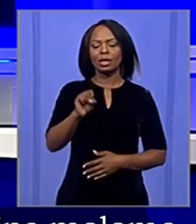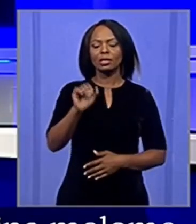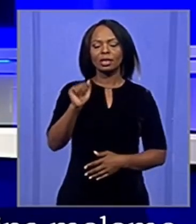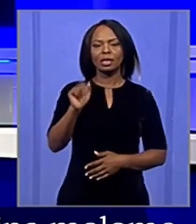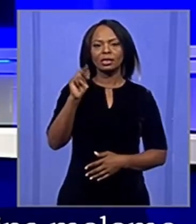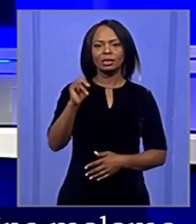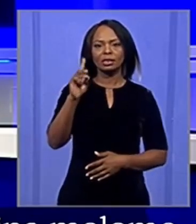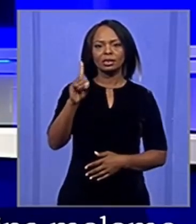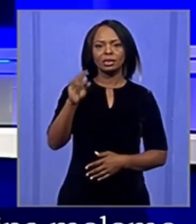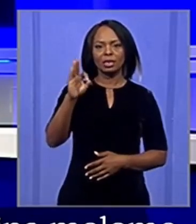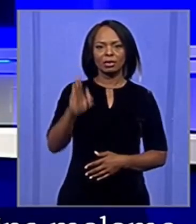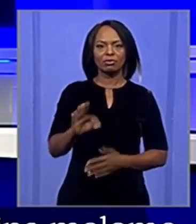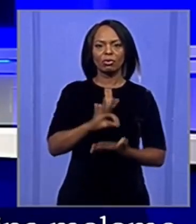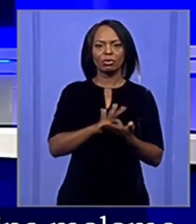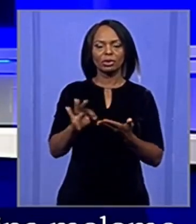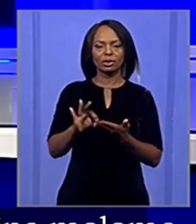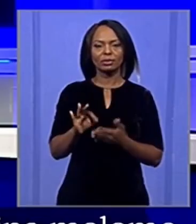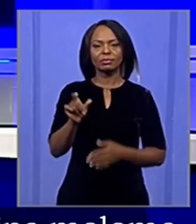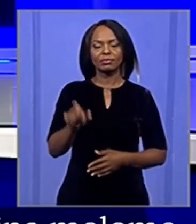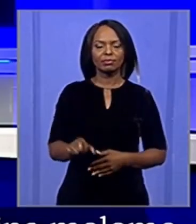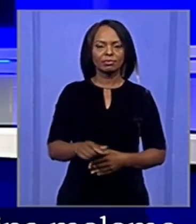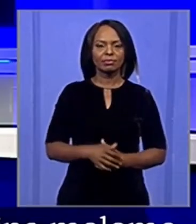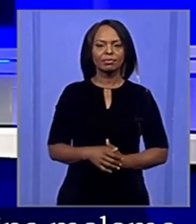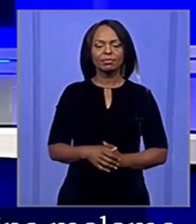wa SANDF.